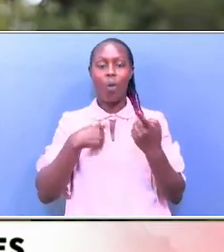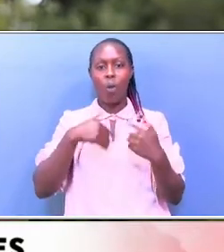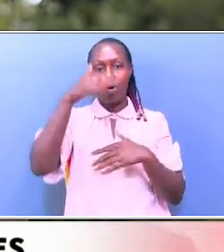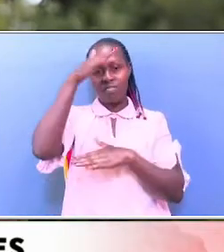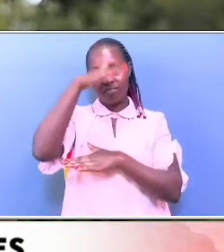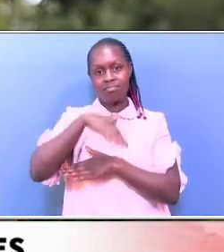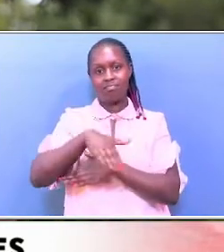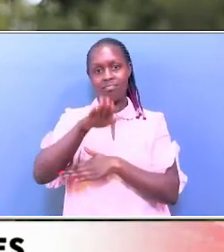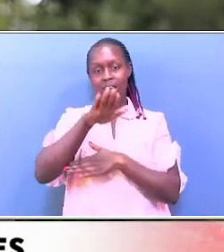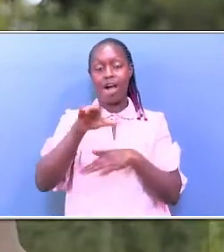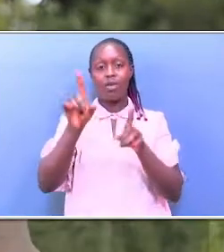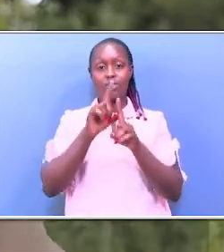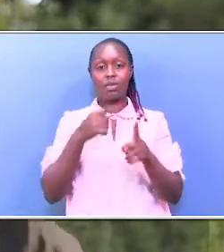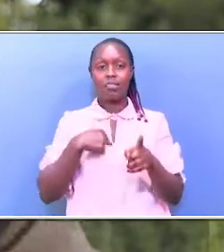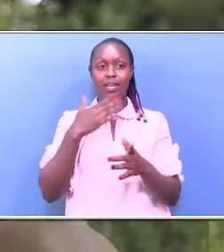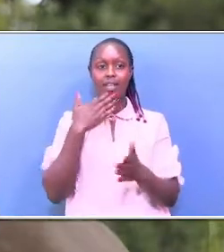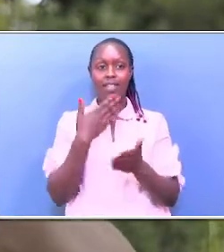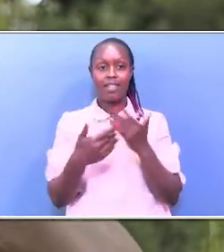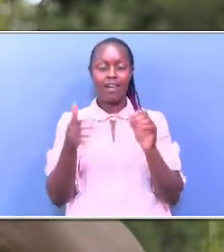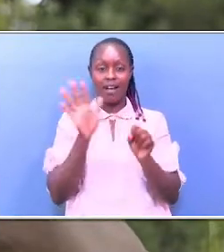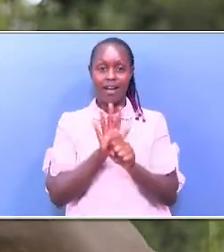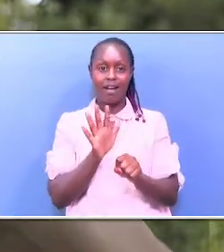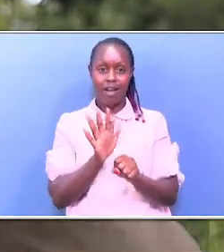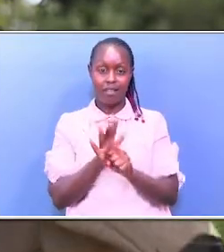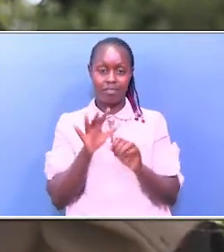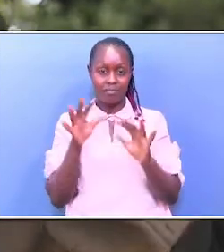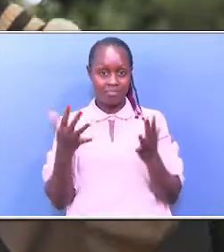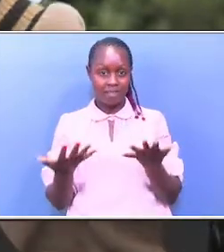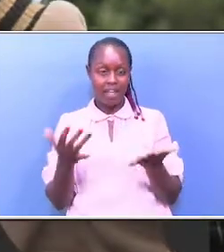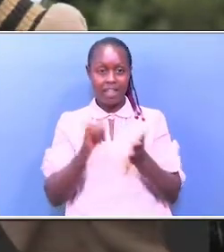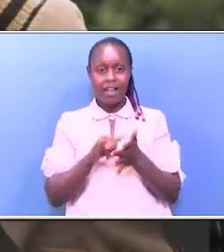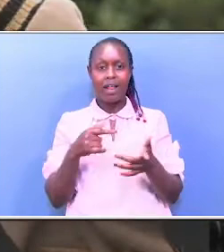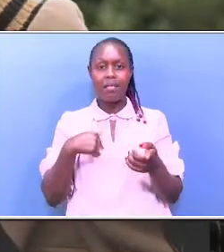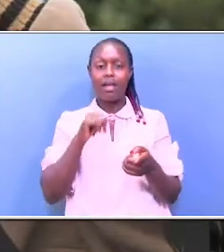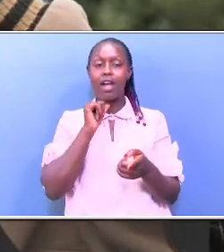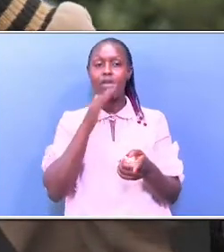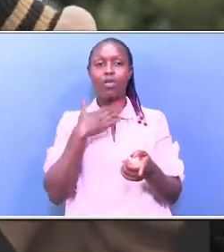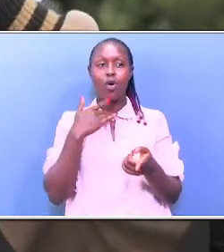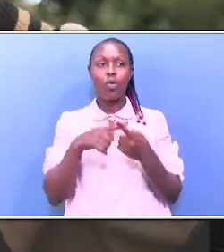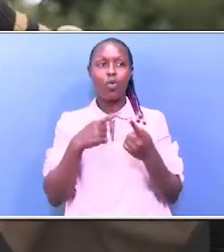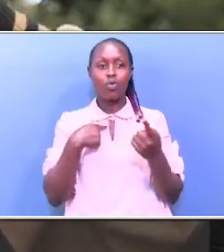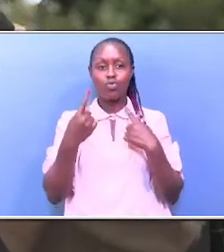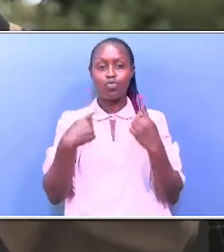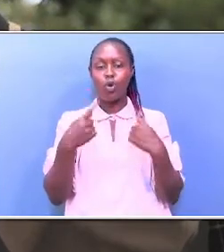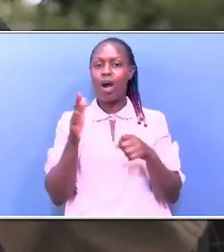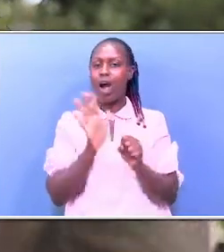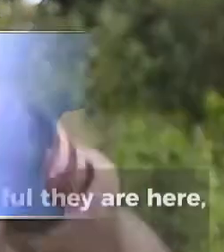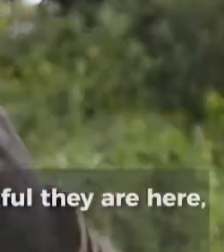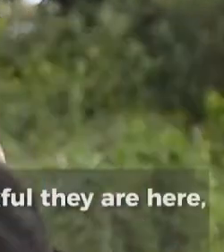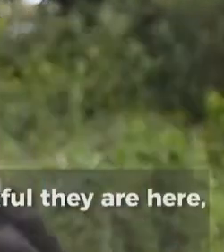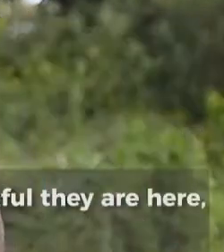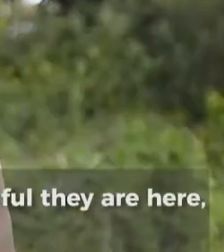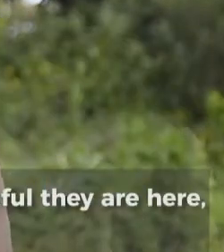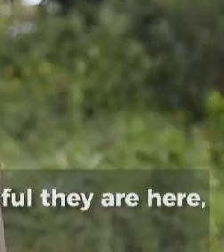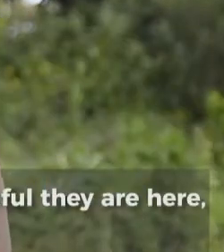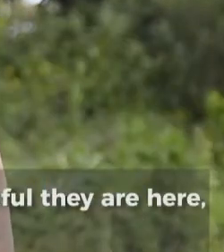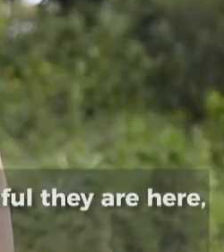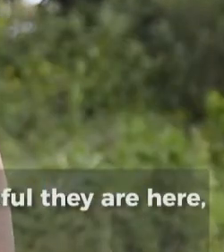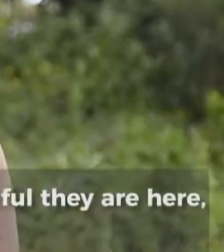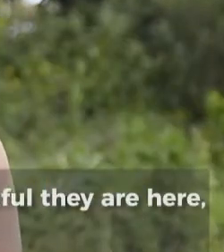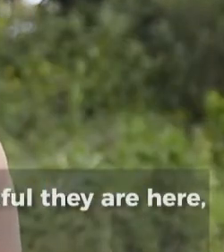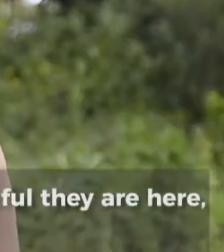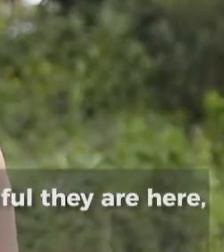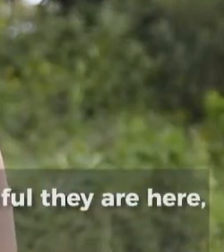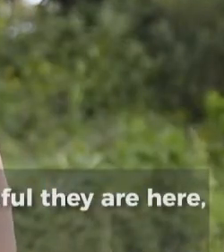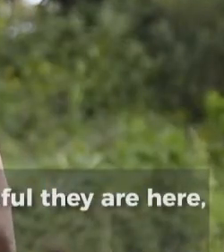hata nashukuru sana na sitaki hata nitache maneno mengi juu tumesikia wako karibu